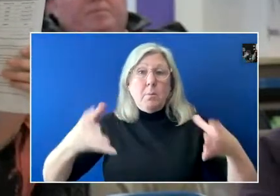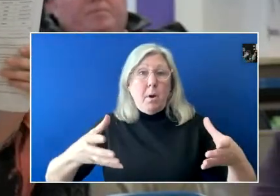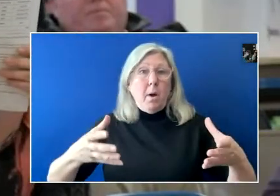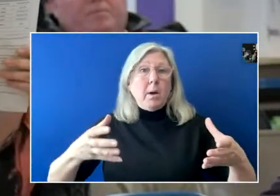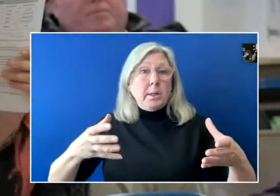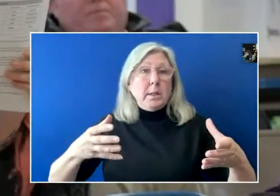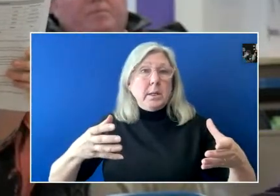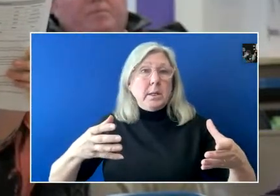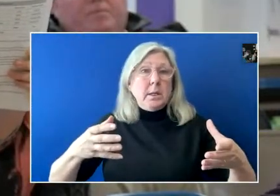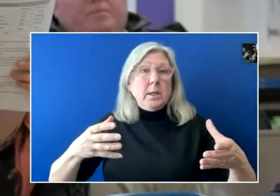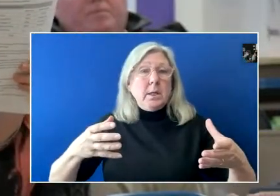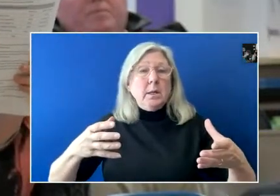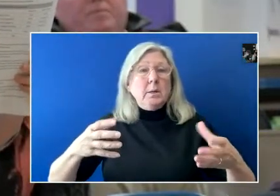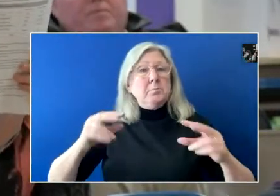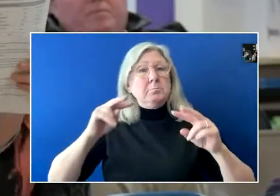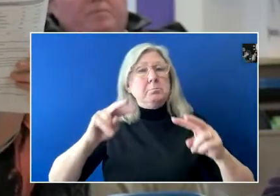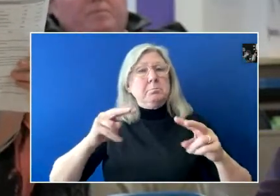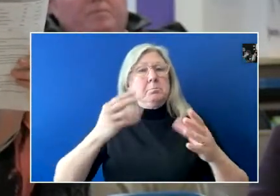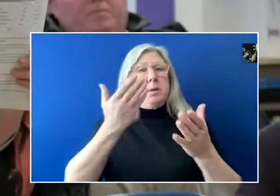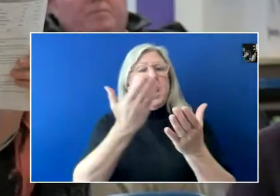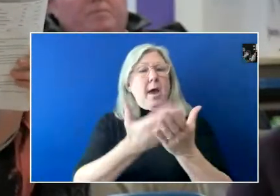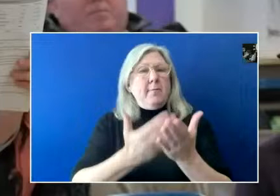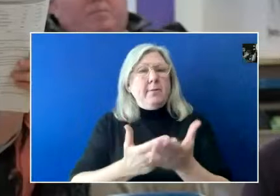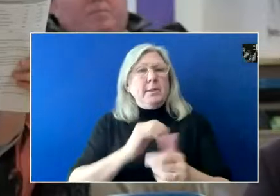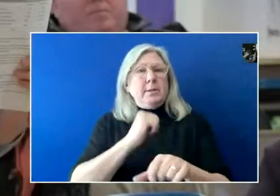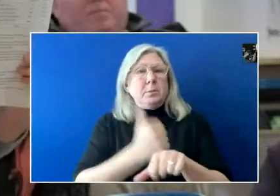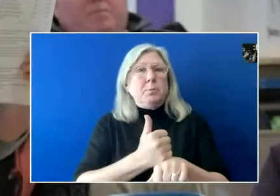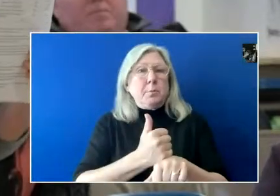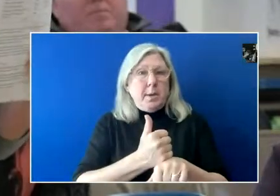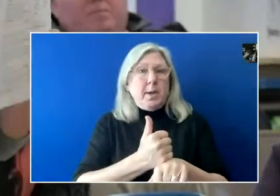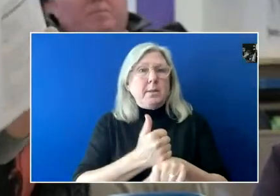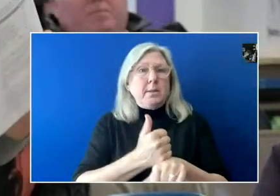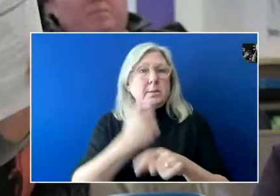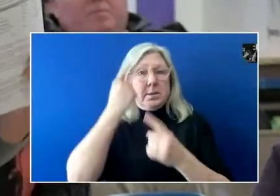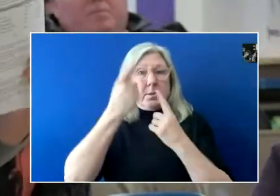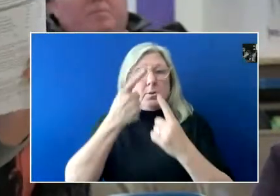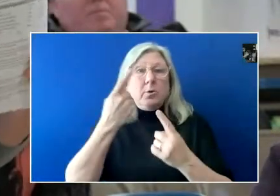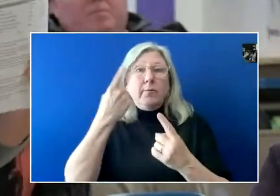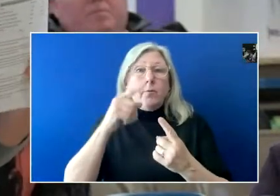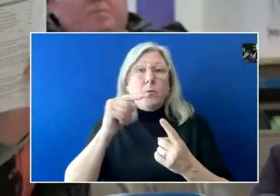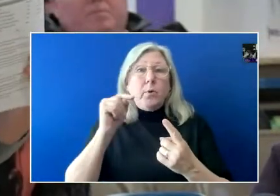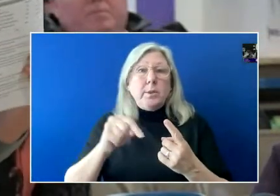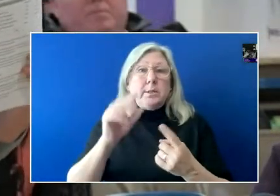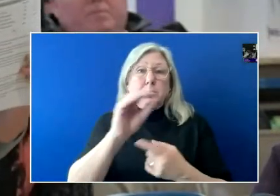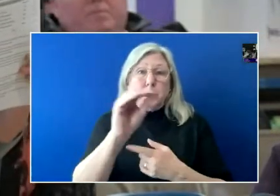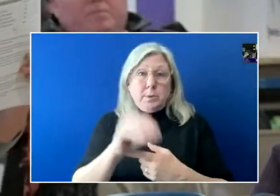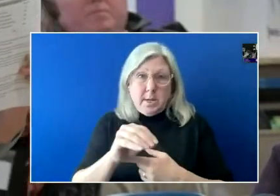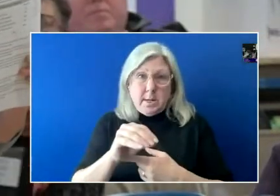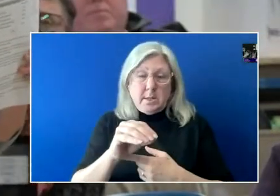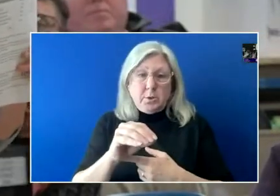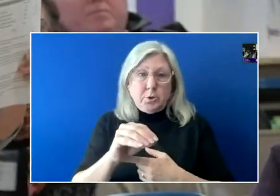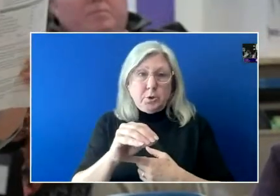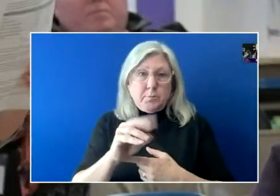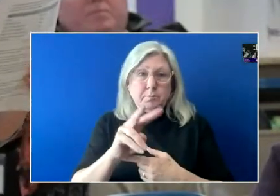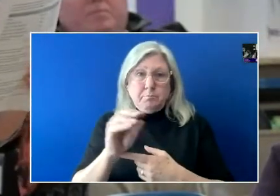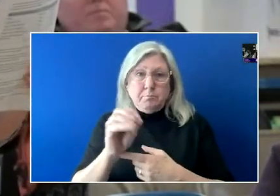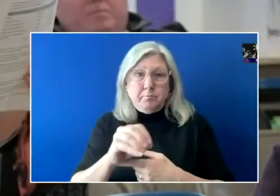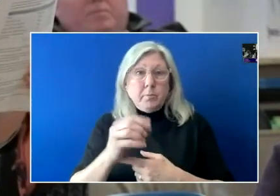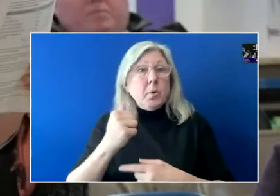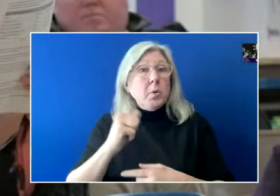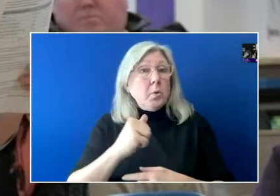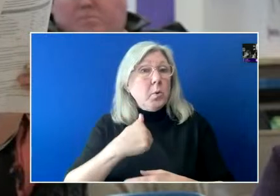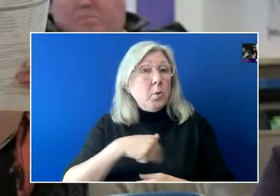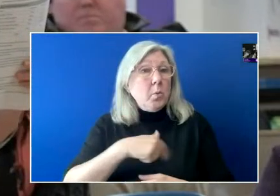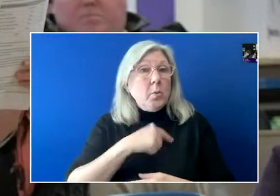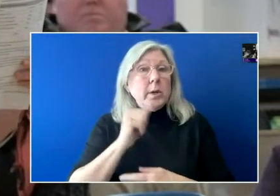evidence-based approach to consideration of this percentage so we all um voted to pass the Human Services